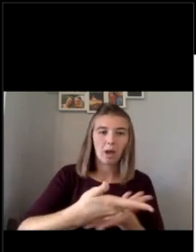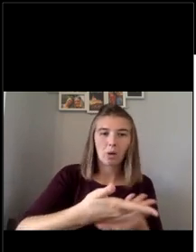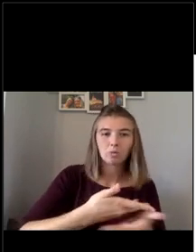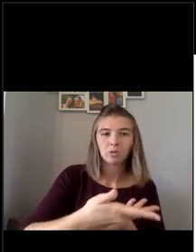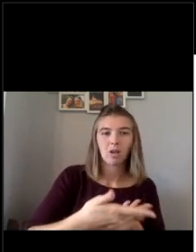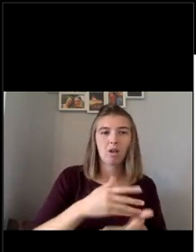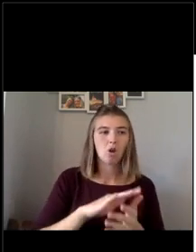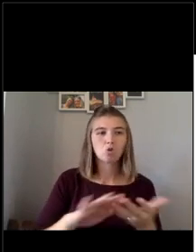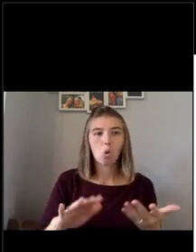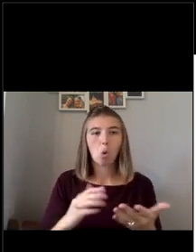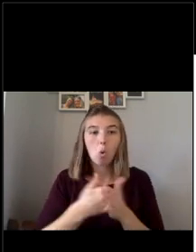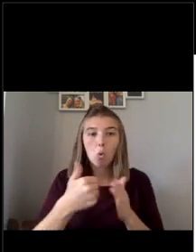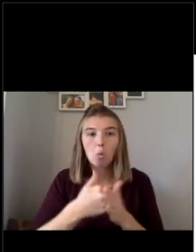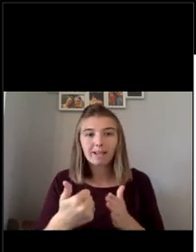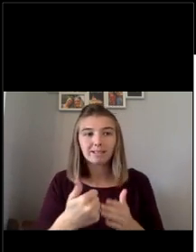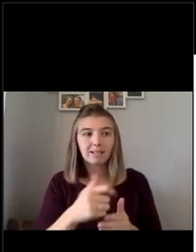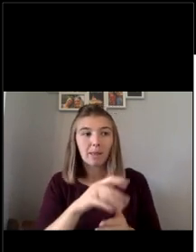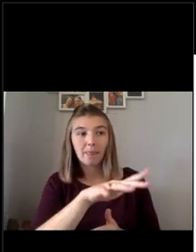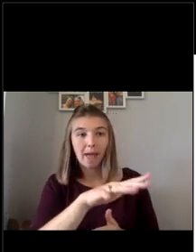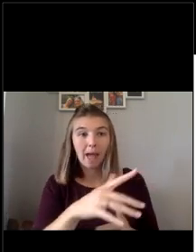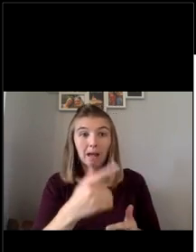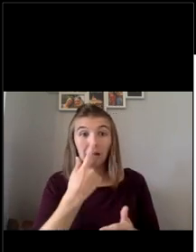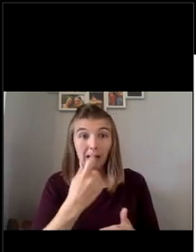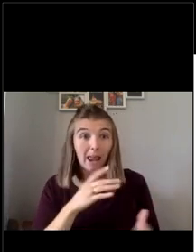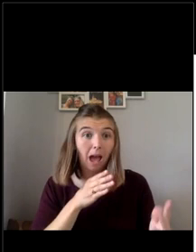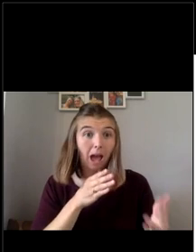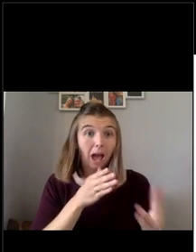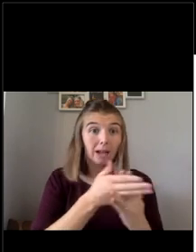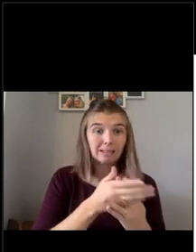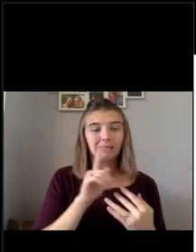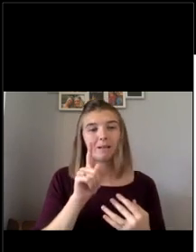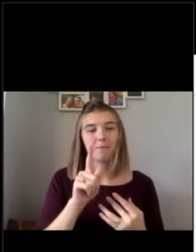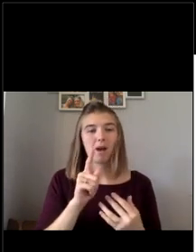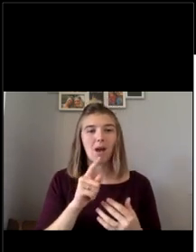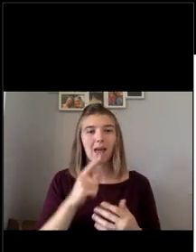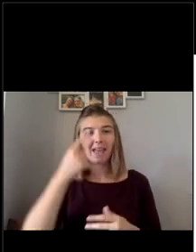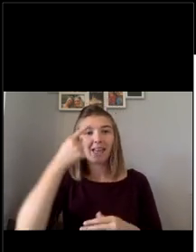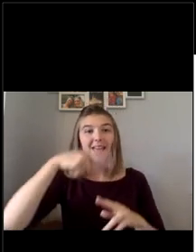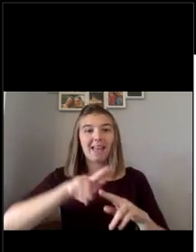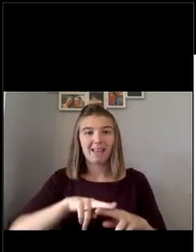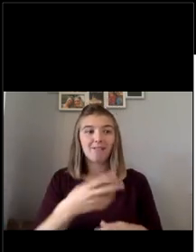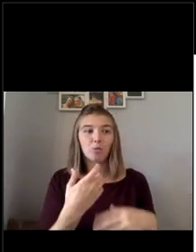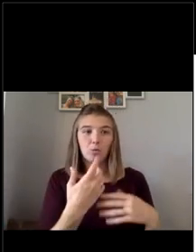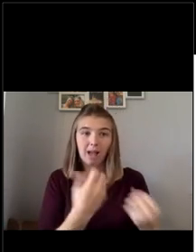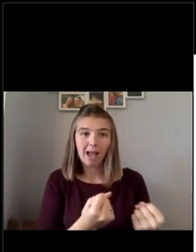bad. Seek help as soon as you can, and if possible, seek professional help.